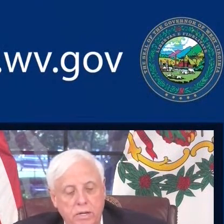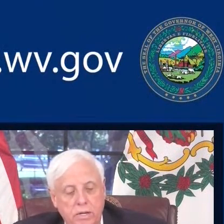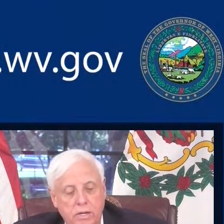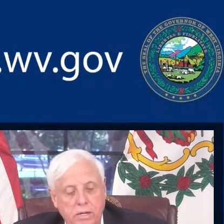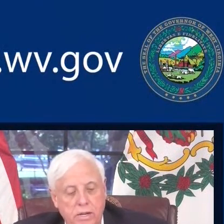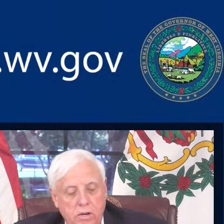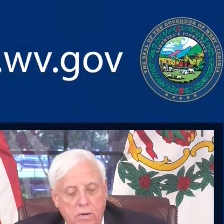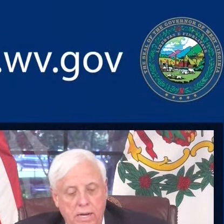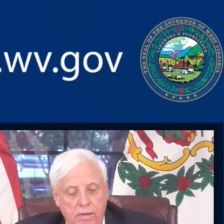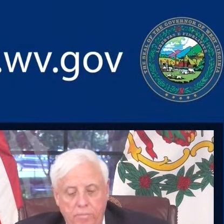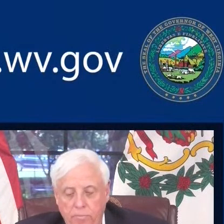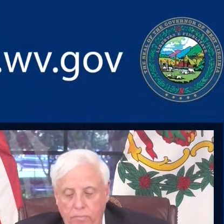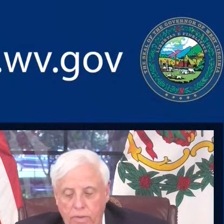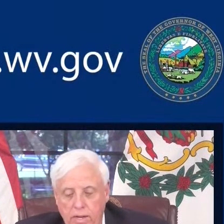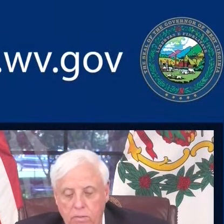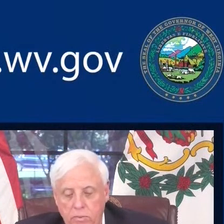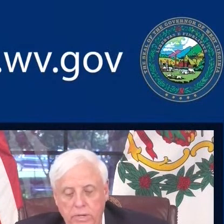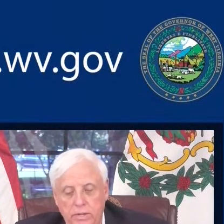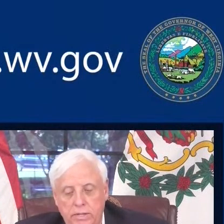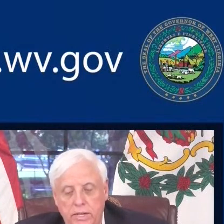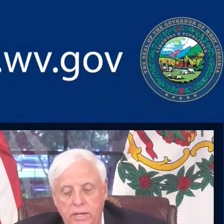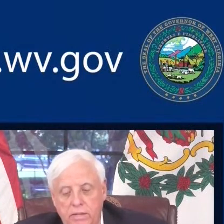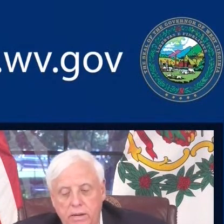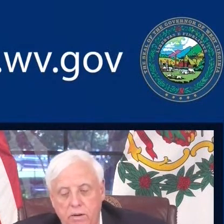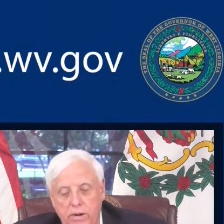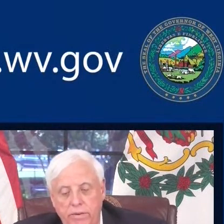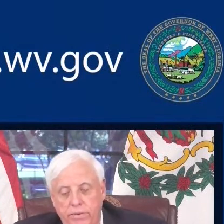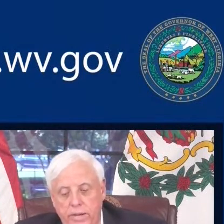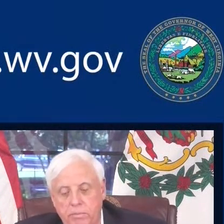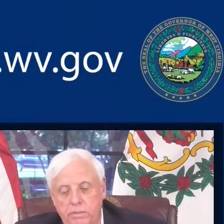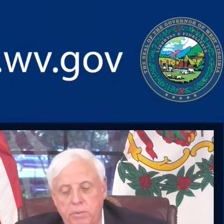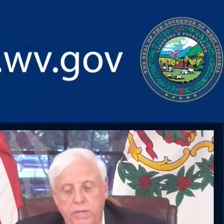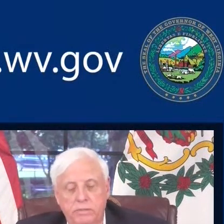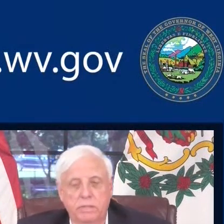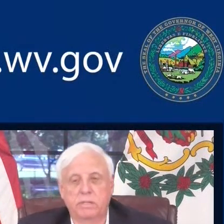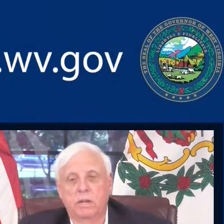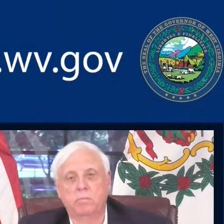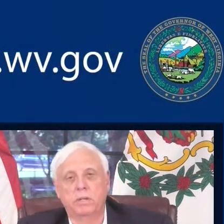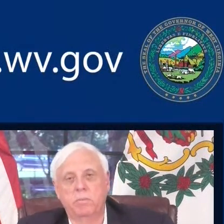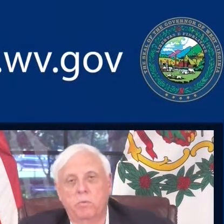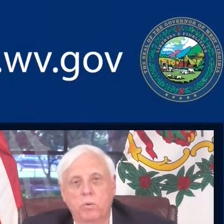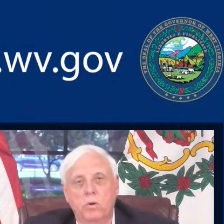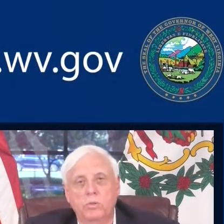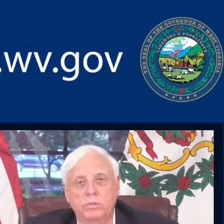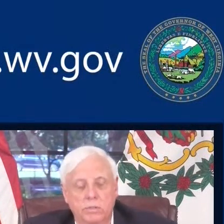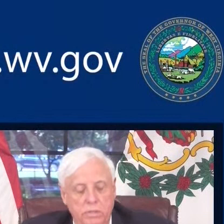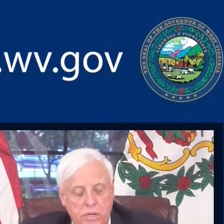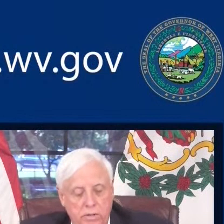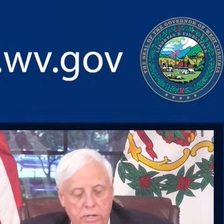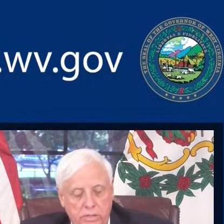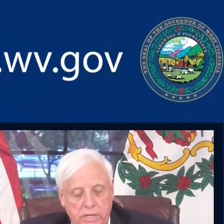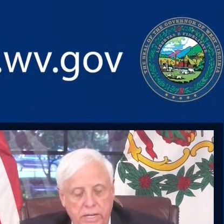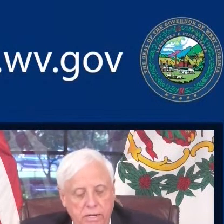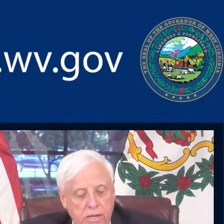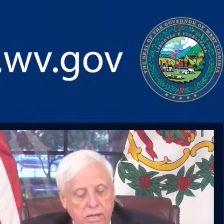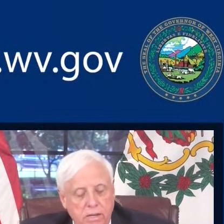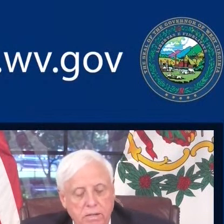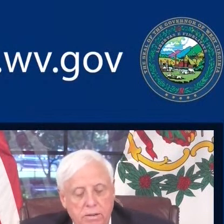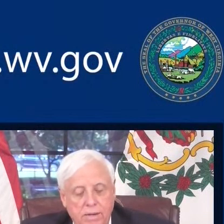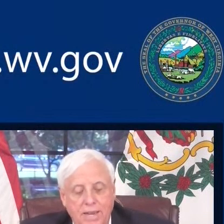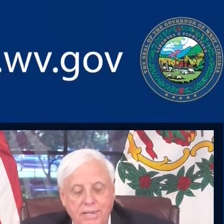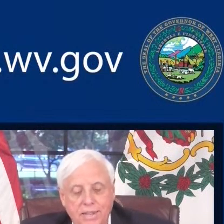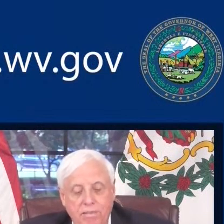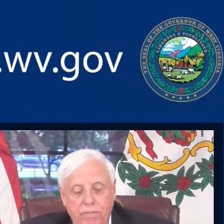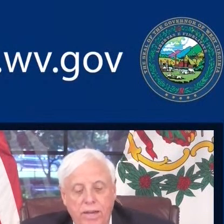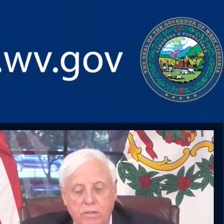voucher. You know, I really think that our grand families play such an unbelievable role, you know, in our state.